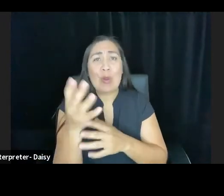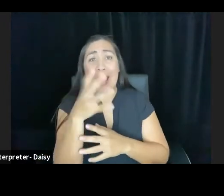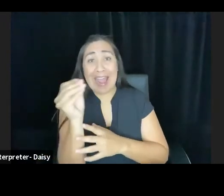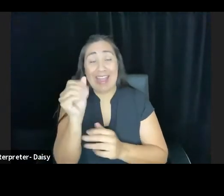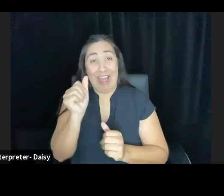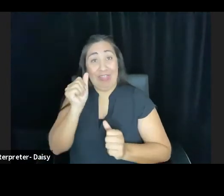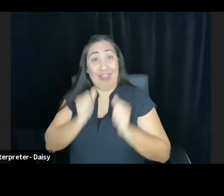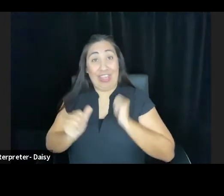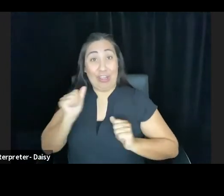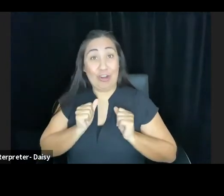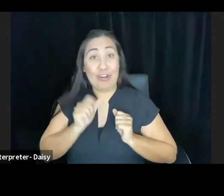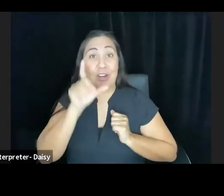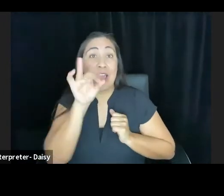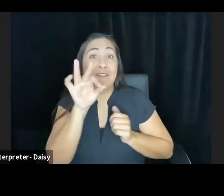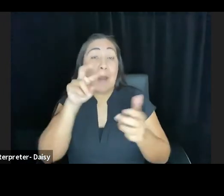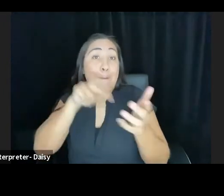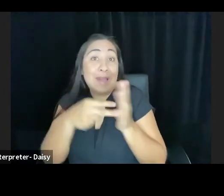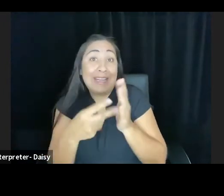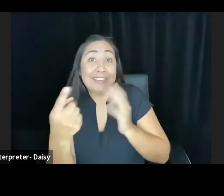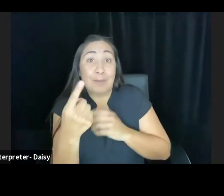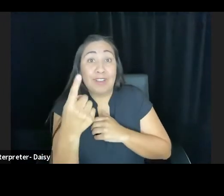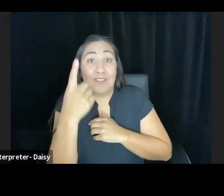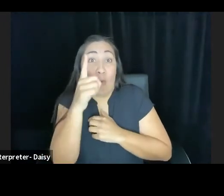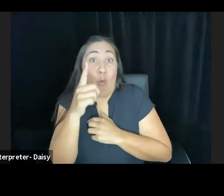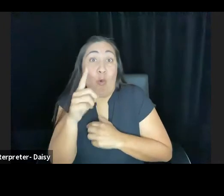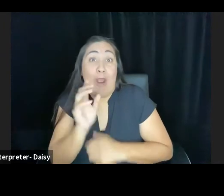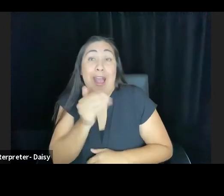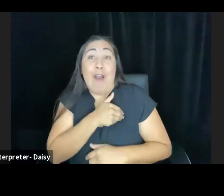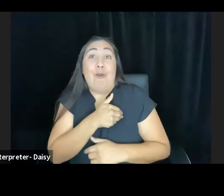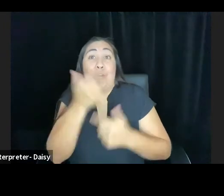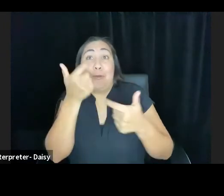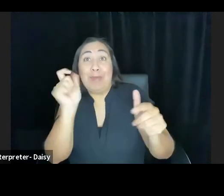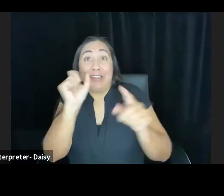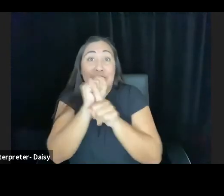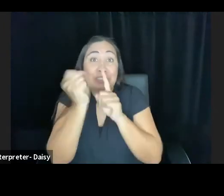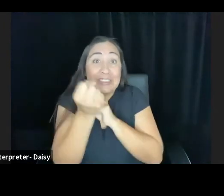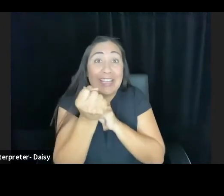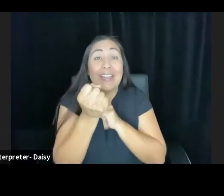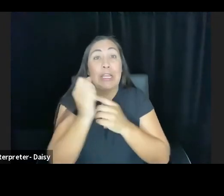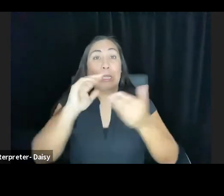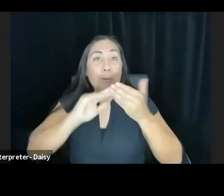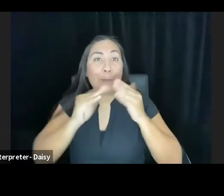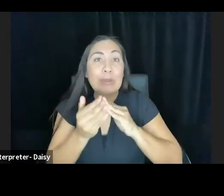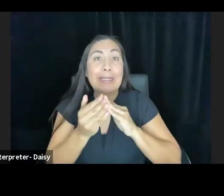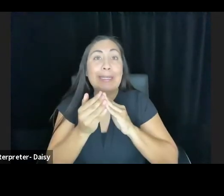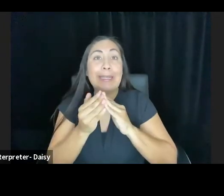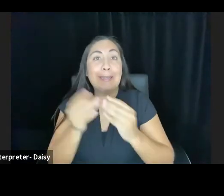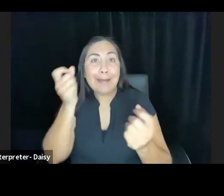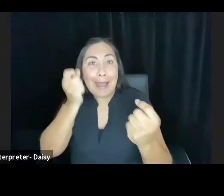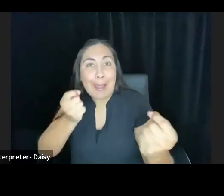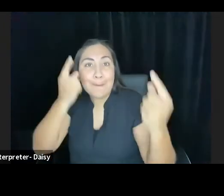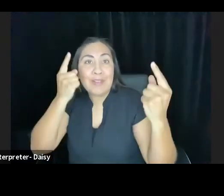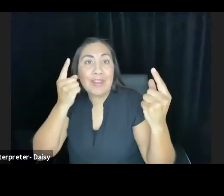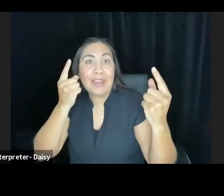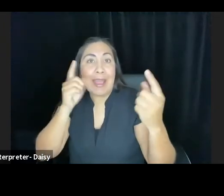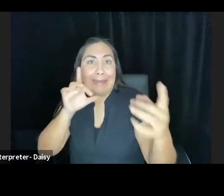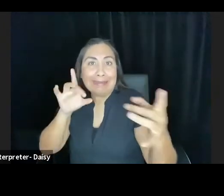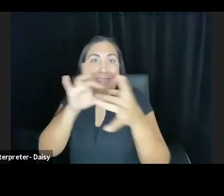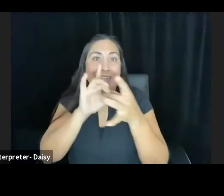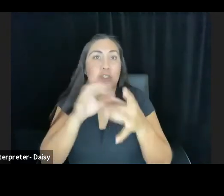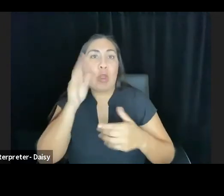meant anything to our greater society as a source for community, empathy, and connection, will survive. So